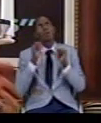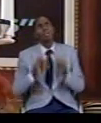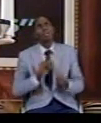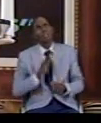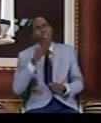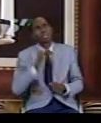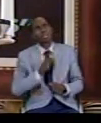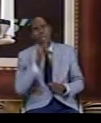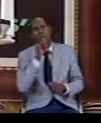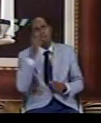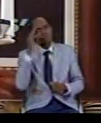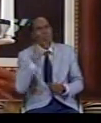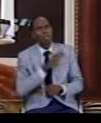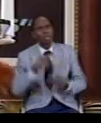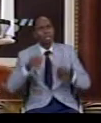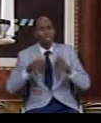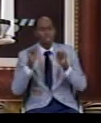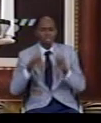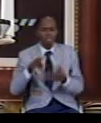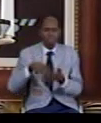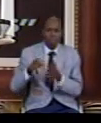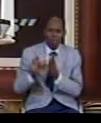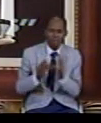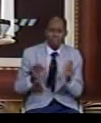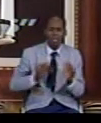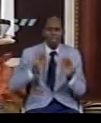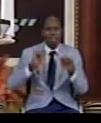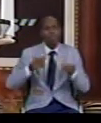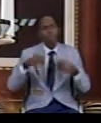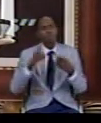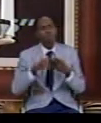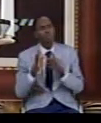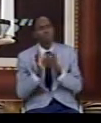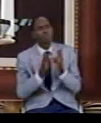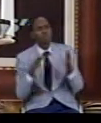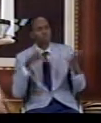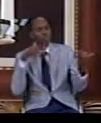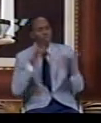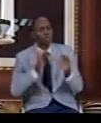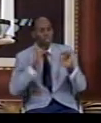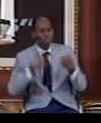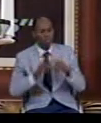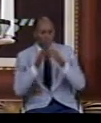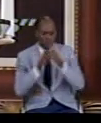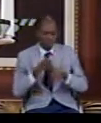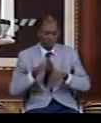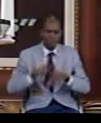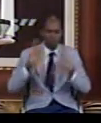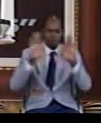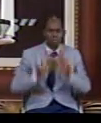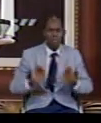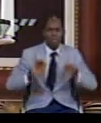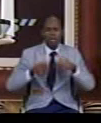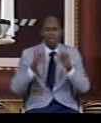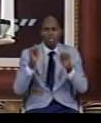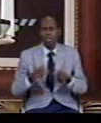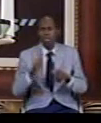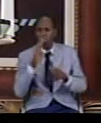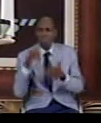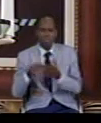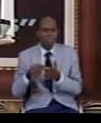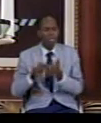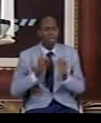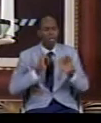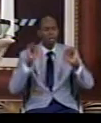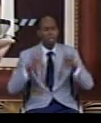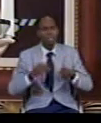Christ? How can I read the Bible? How can I go to the Bible study? How can I worship on Sunday? How can I say, how can I declare I'm a child of God?